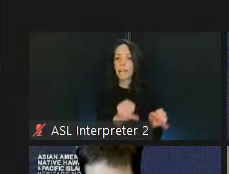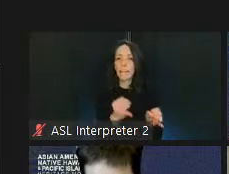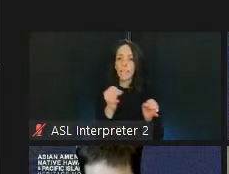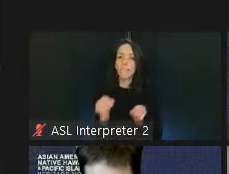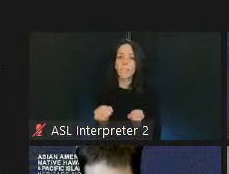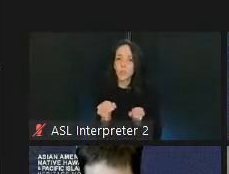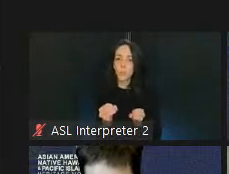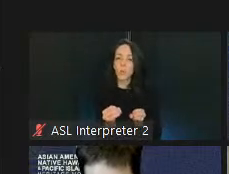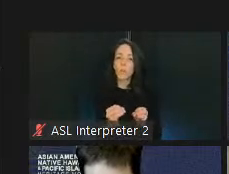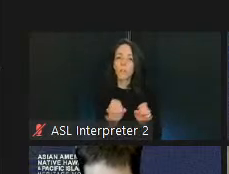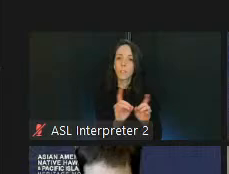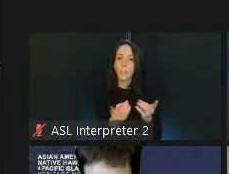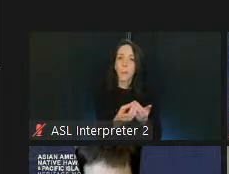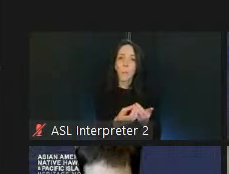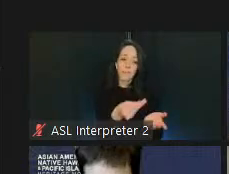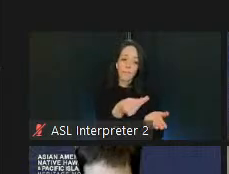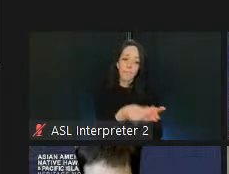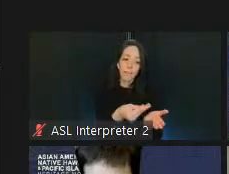finance and HR.